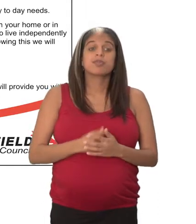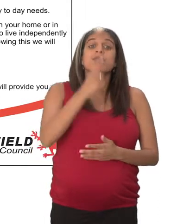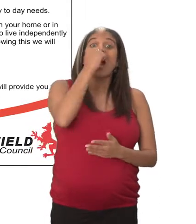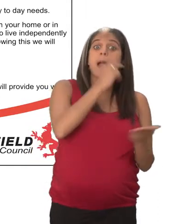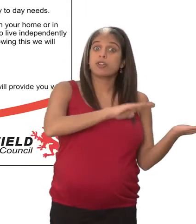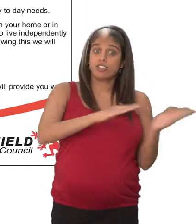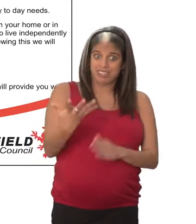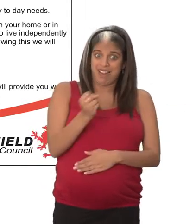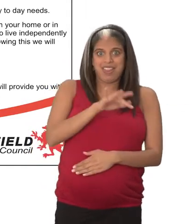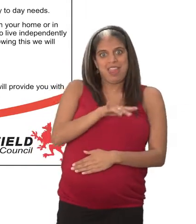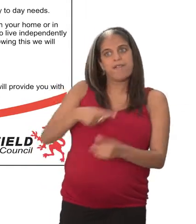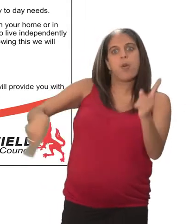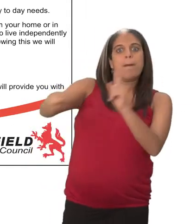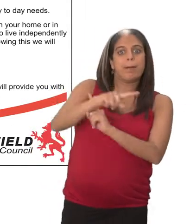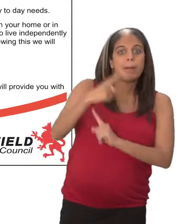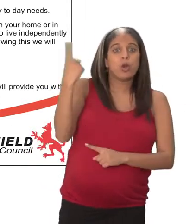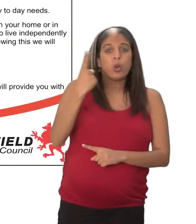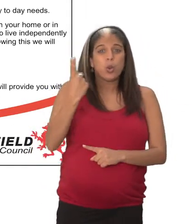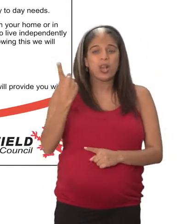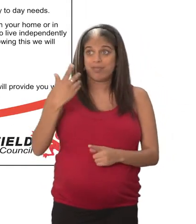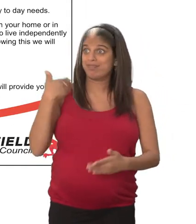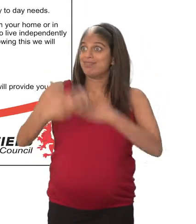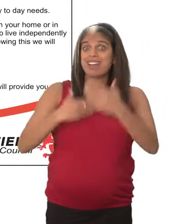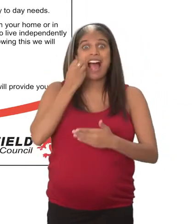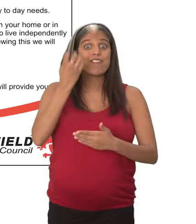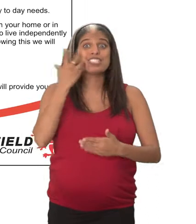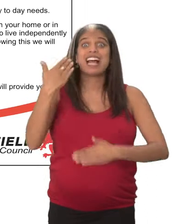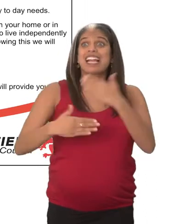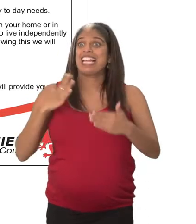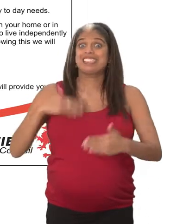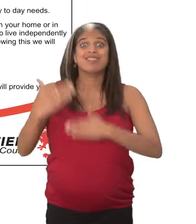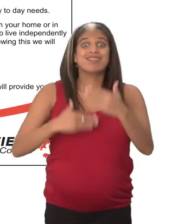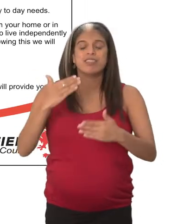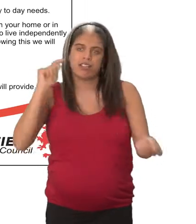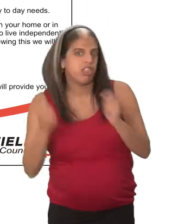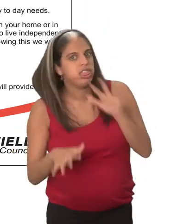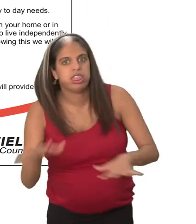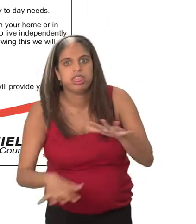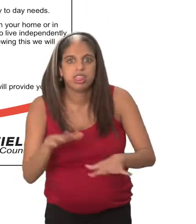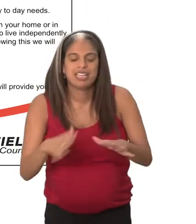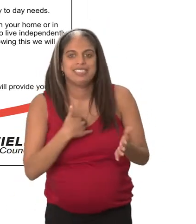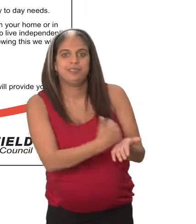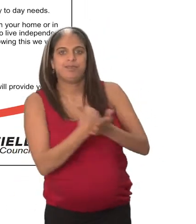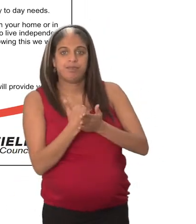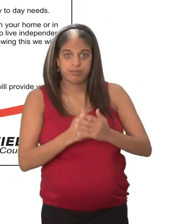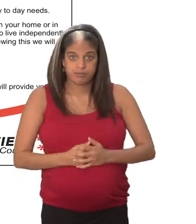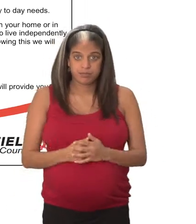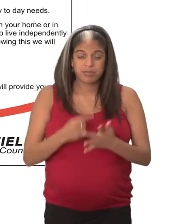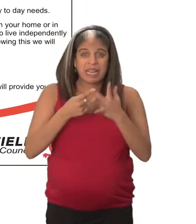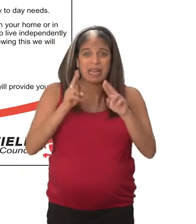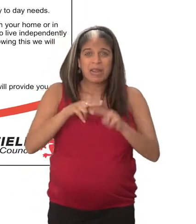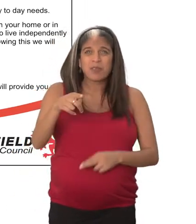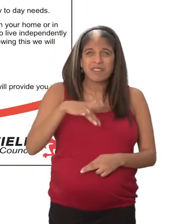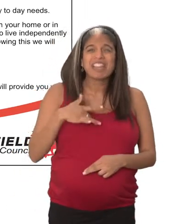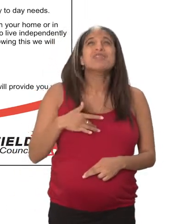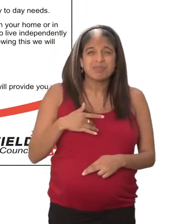enablement service is available to people who have experienced a change in managing their day-to-day needs. If you think you may be